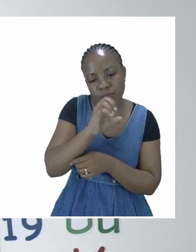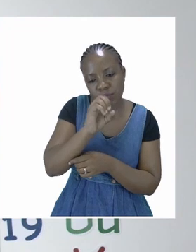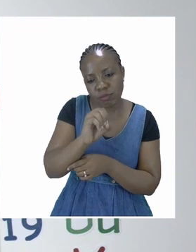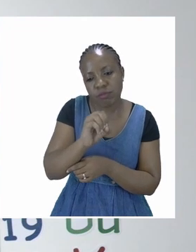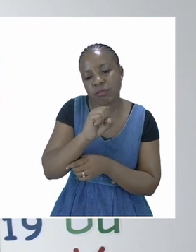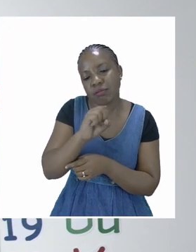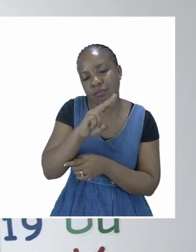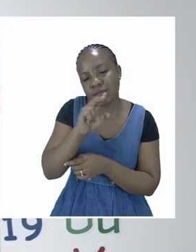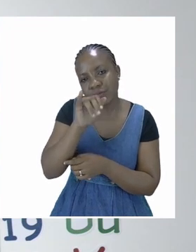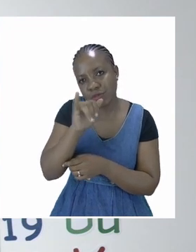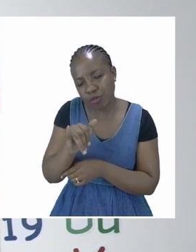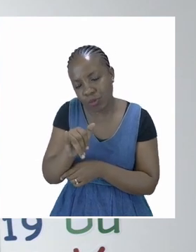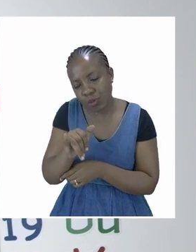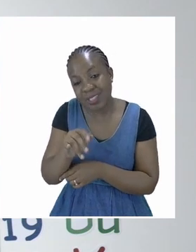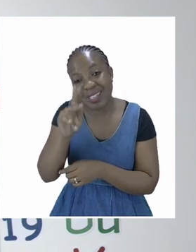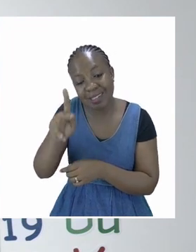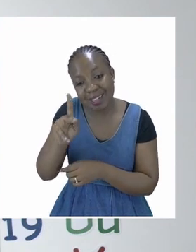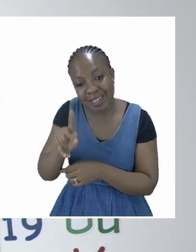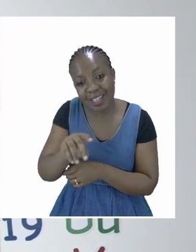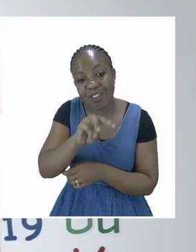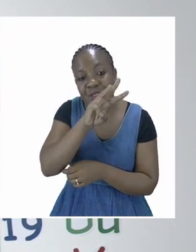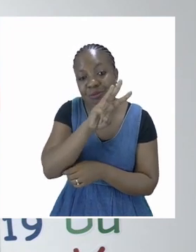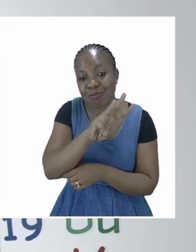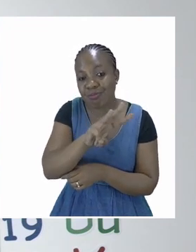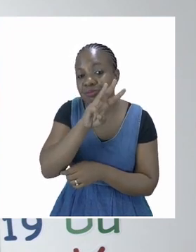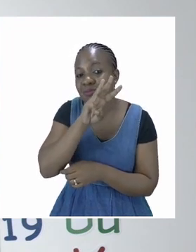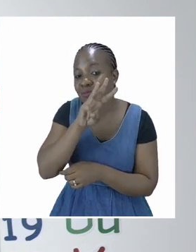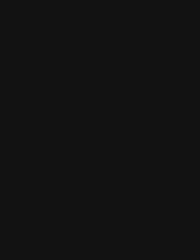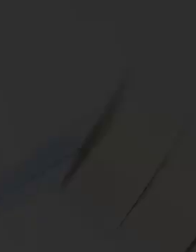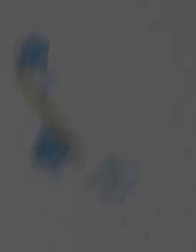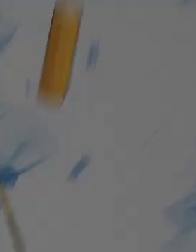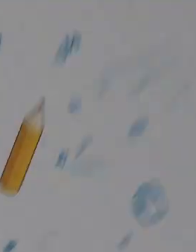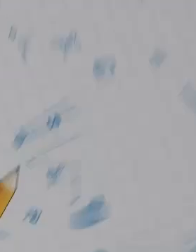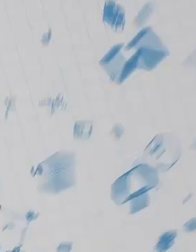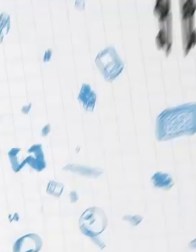our website, Zoshi Online.